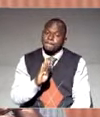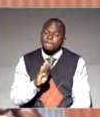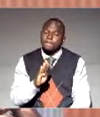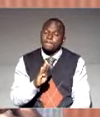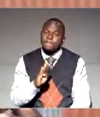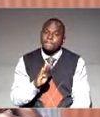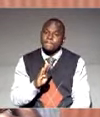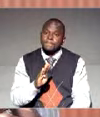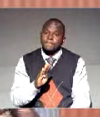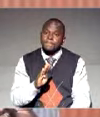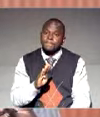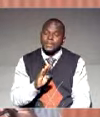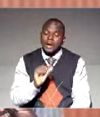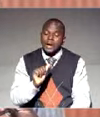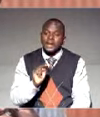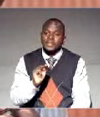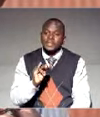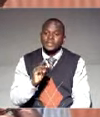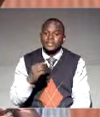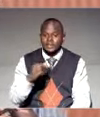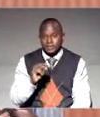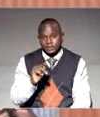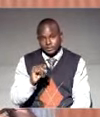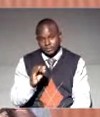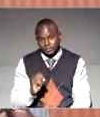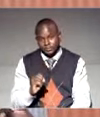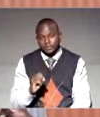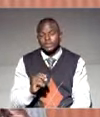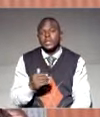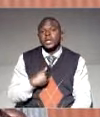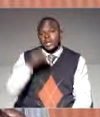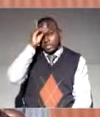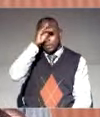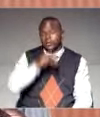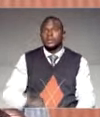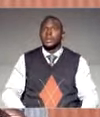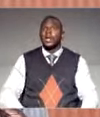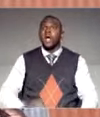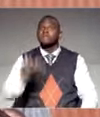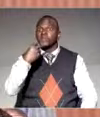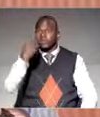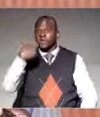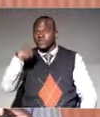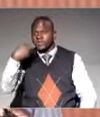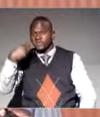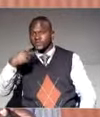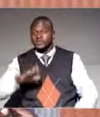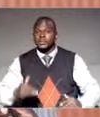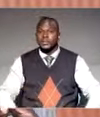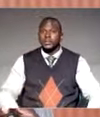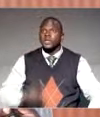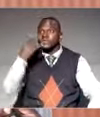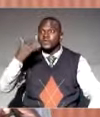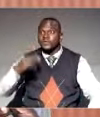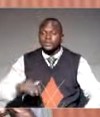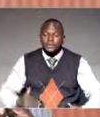bamuyitanga Hannington. Naye Kabaka n'agamba nsagala kunda bamukamwa obanga ekyo yagala kunda